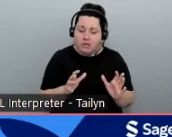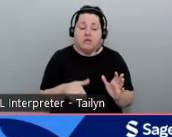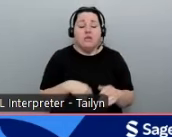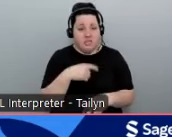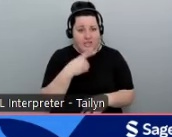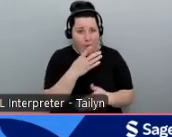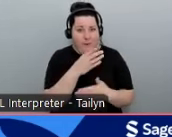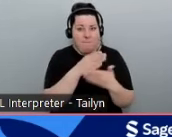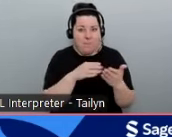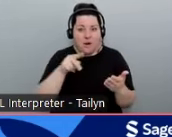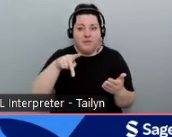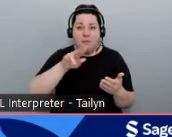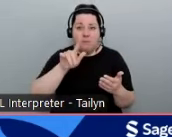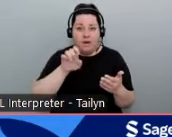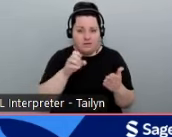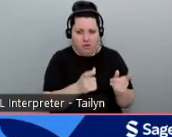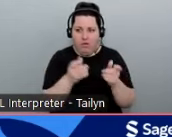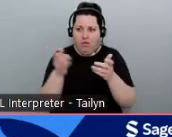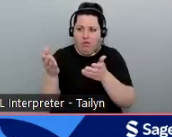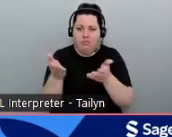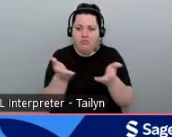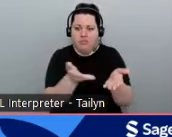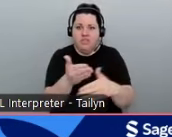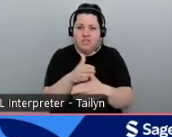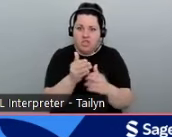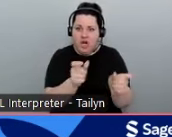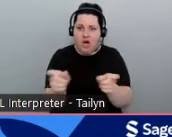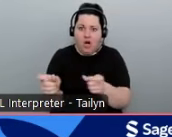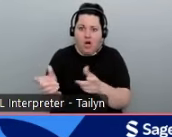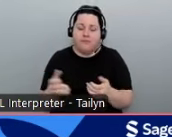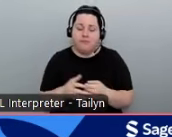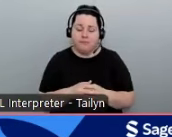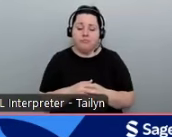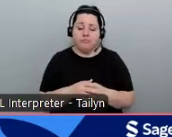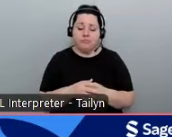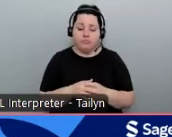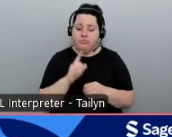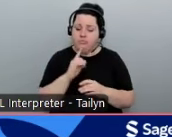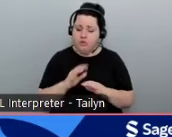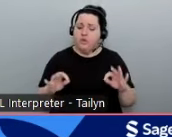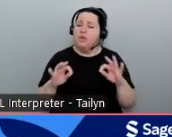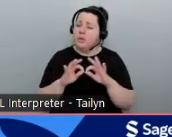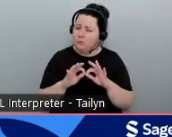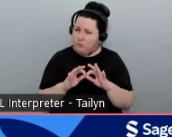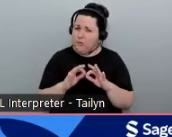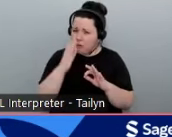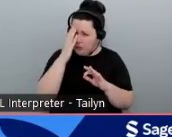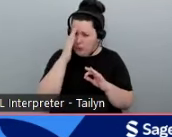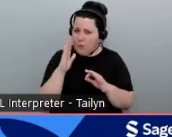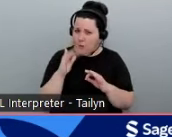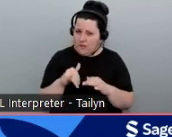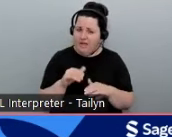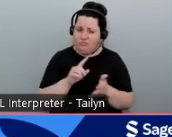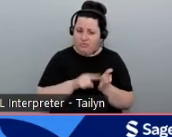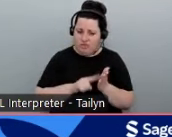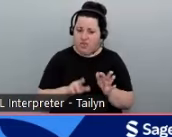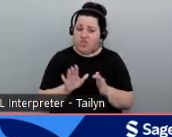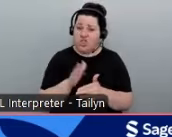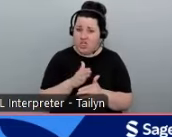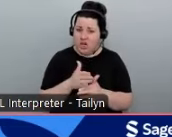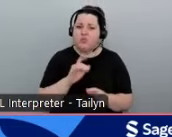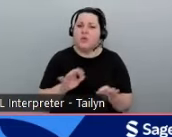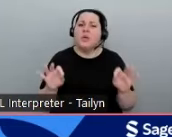can maybe move on to the next one. So I think it's important to recognize the importance of sharing our research